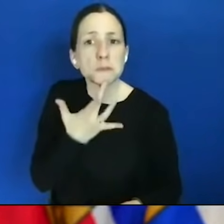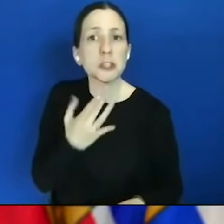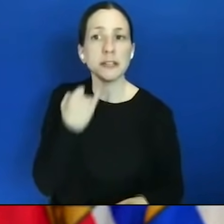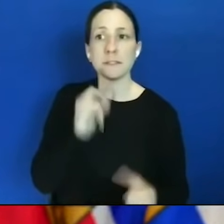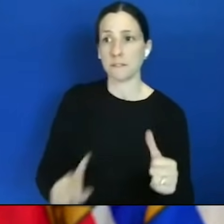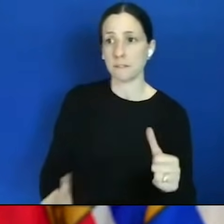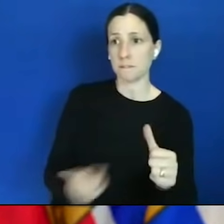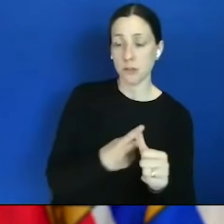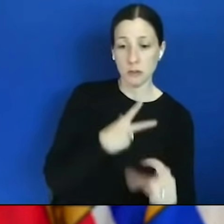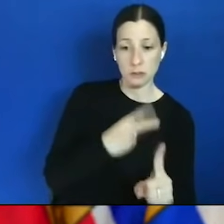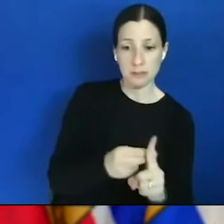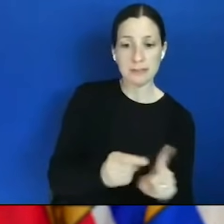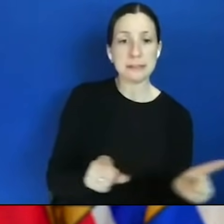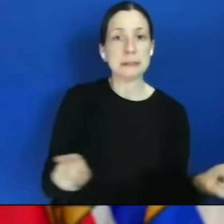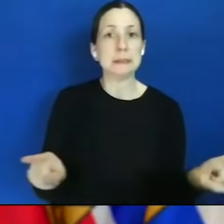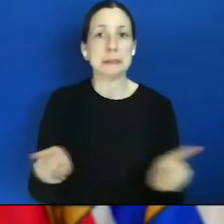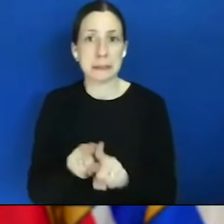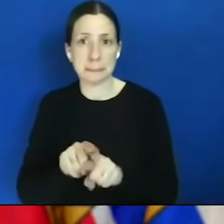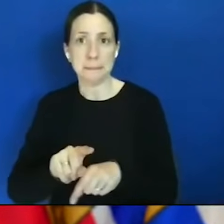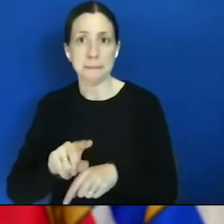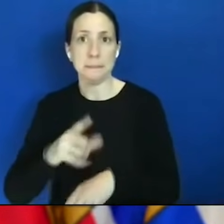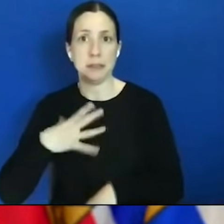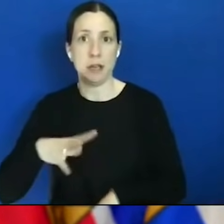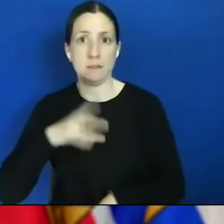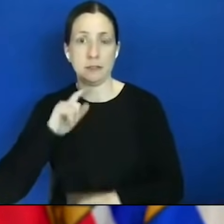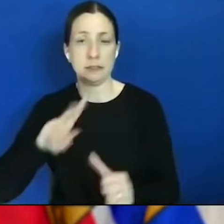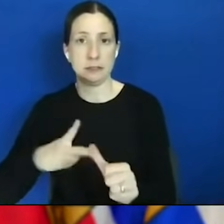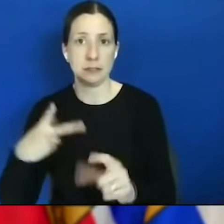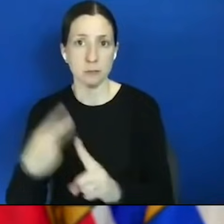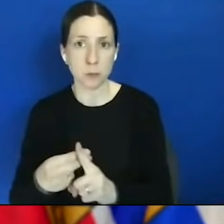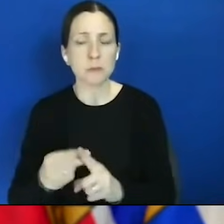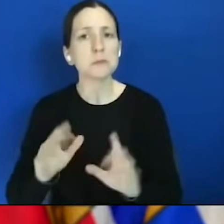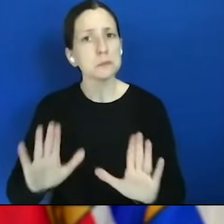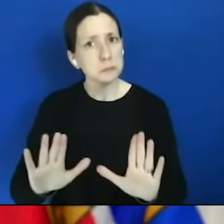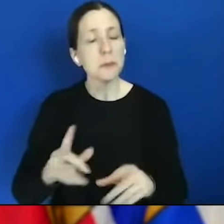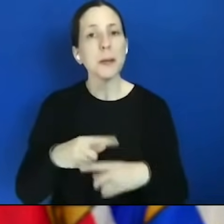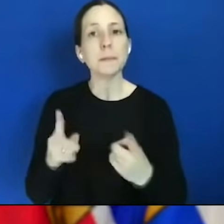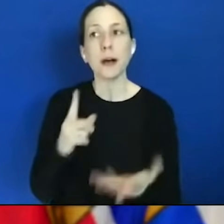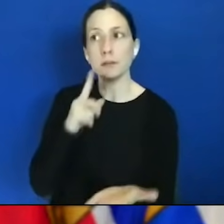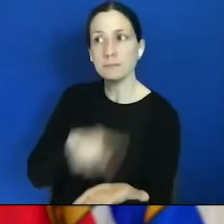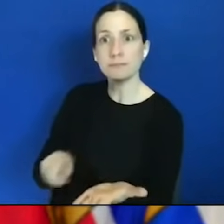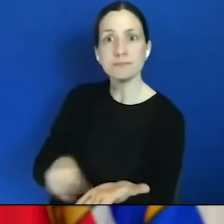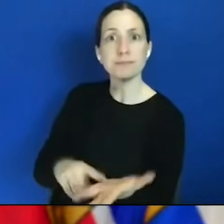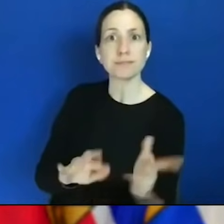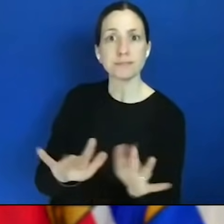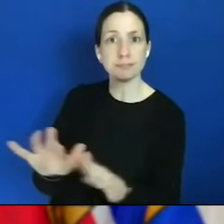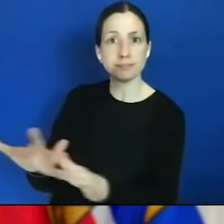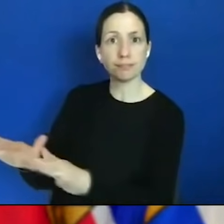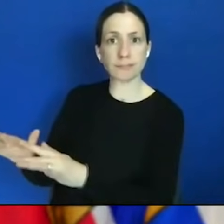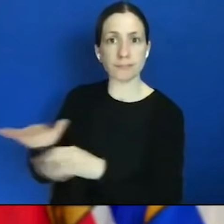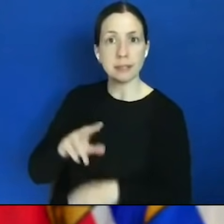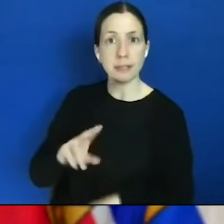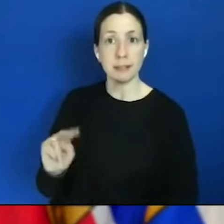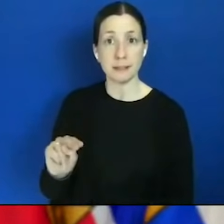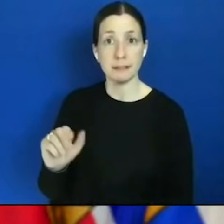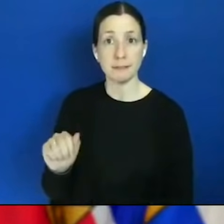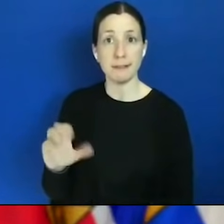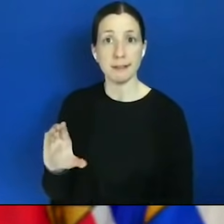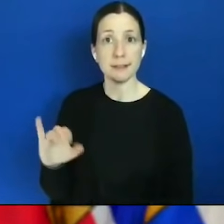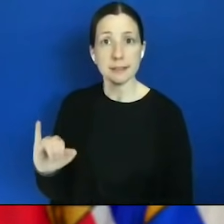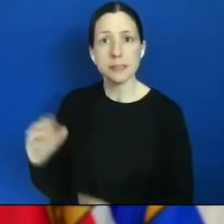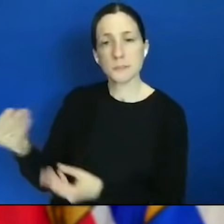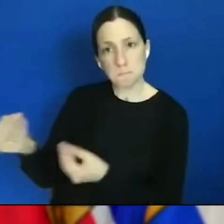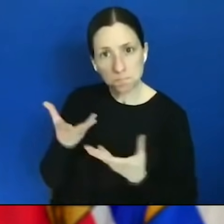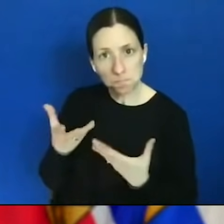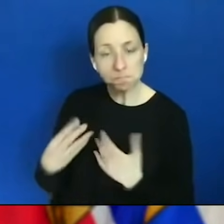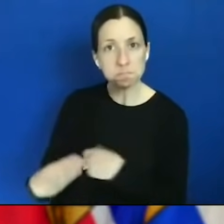vaccine for both doses. But we now know from the work that we've received, as I mentioned, from the National Advisory Committee,